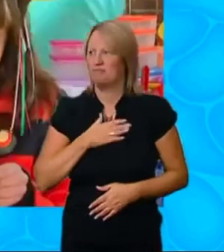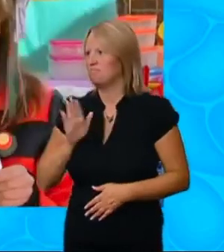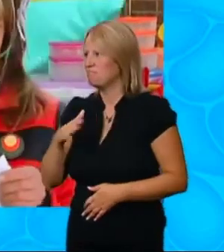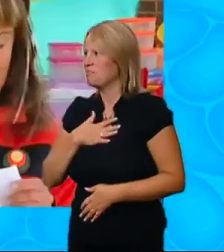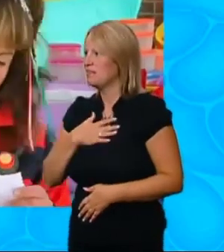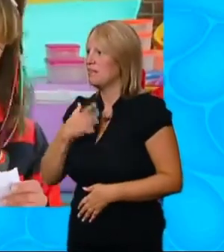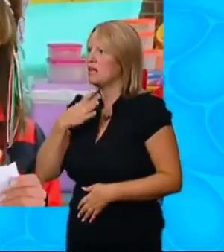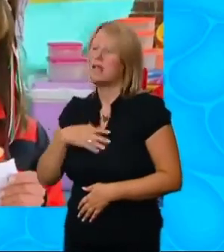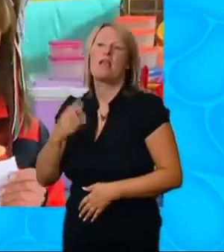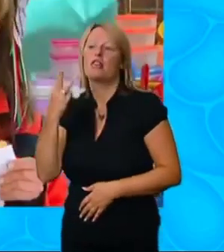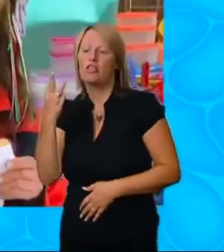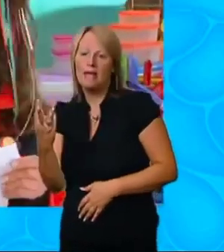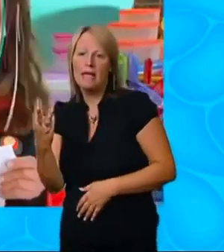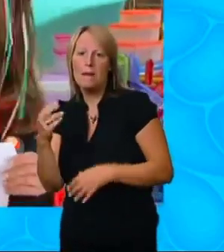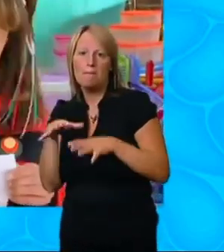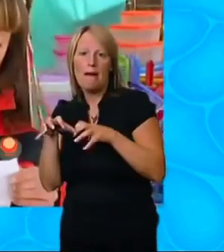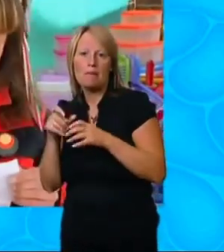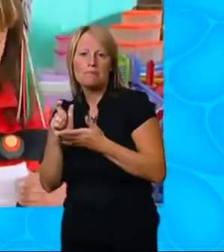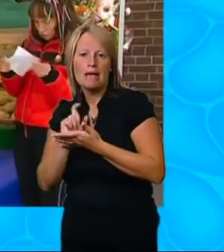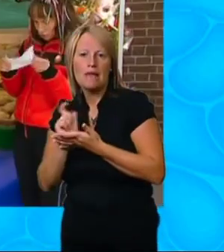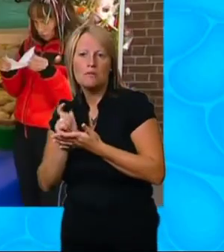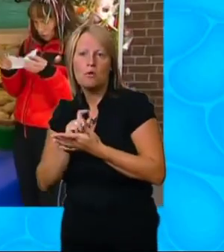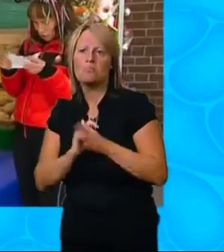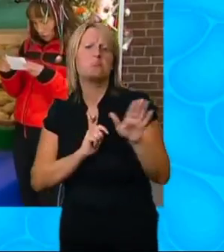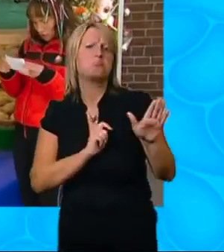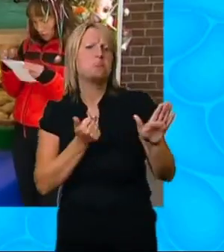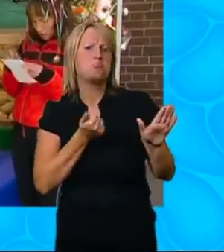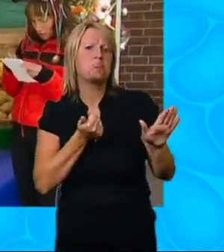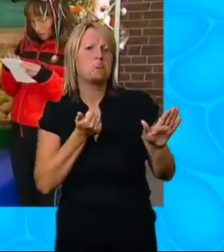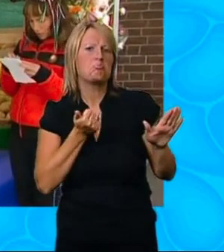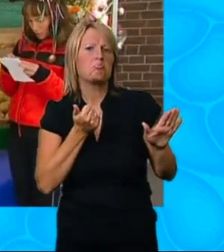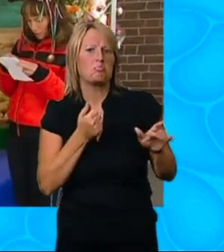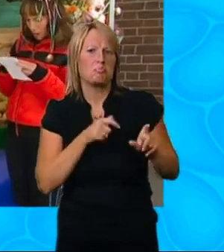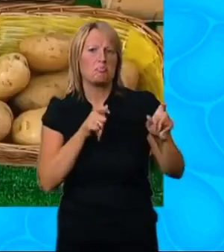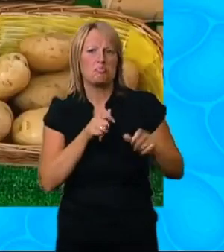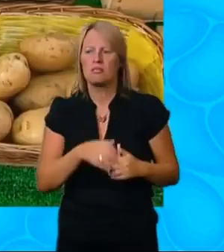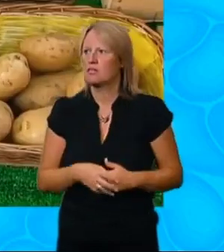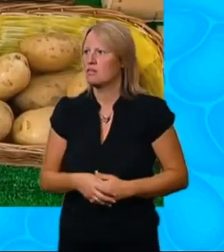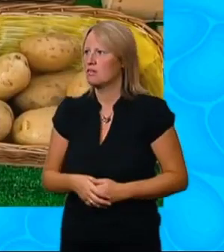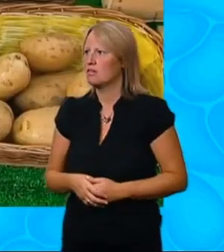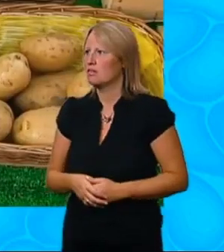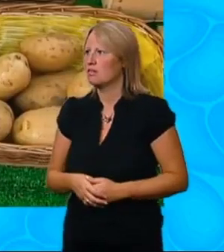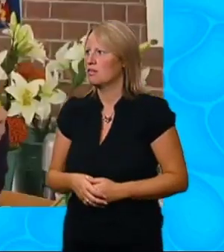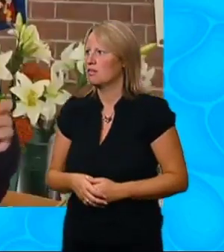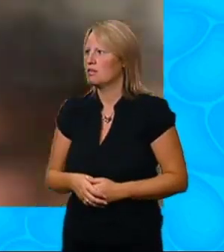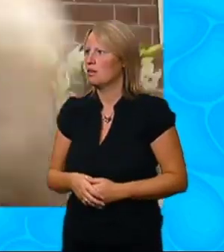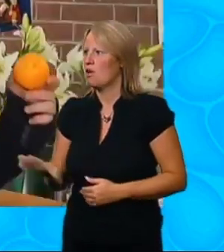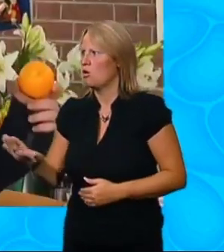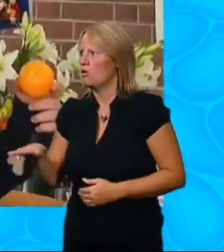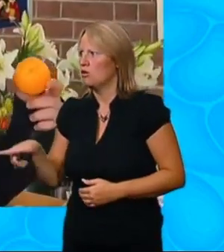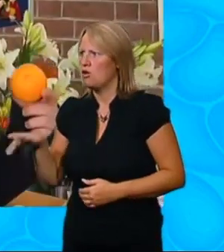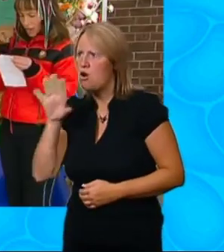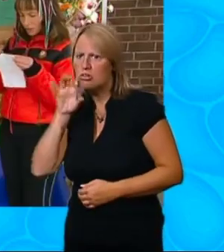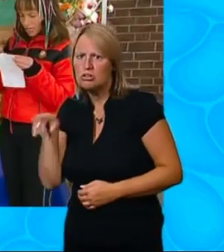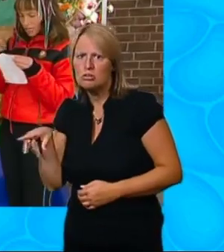Right, firstly, I need 3 bacon potatoes. 3 bacon potatoes? Not a problem. I keep them just... Hang on. These are